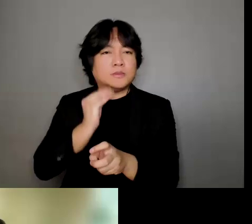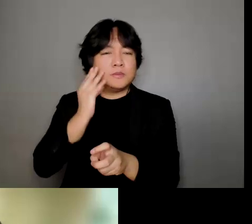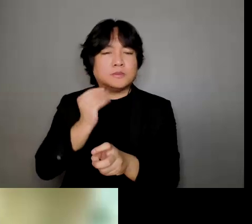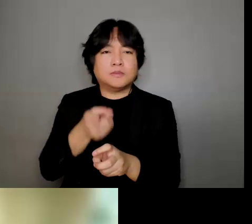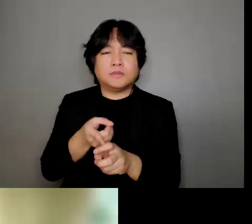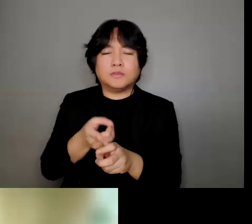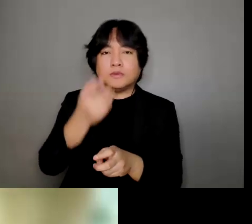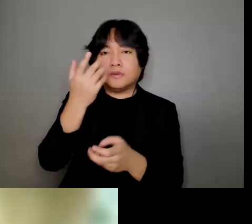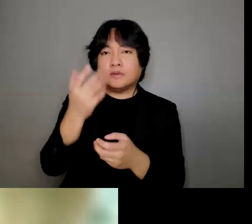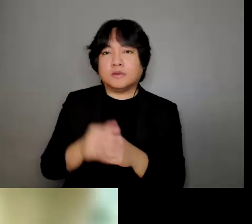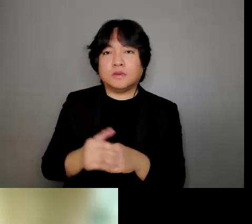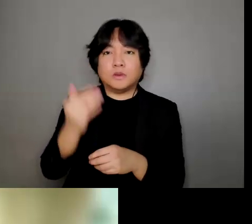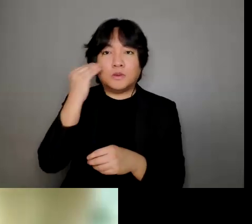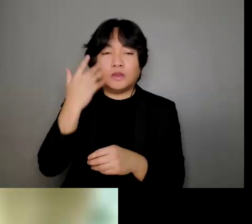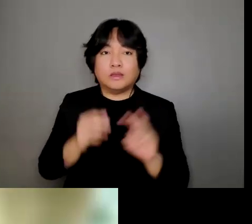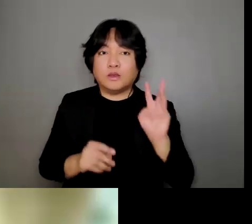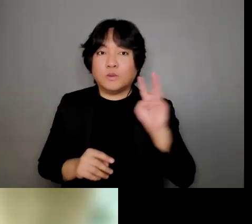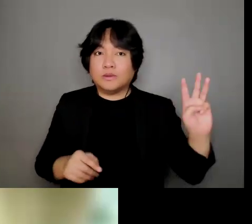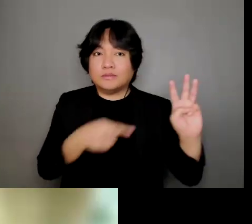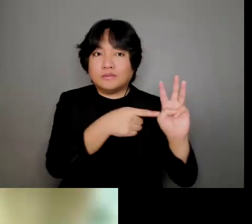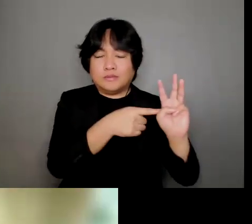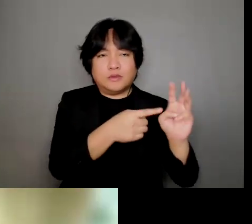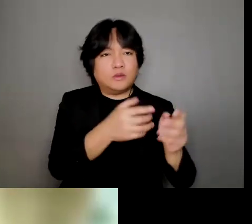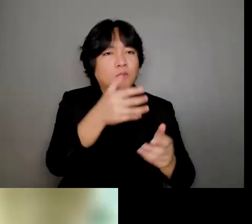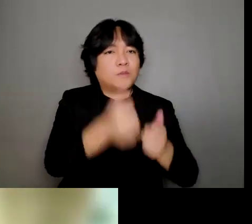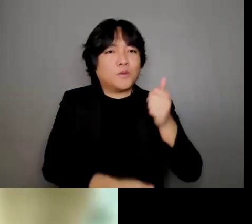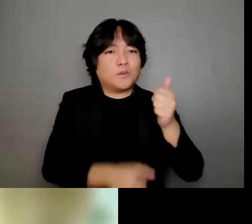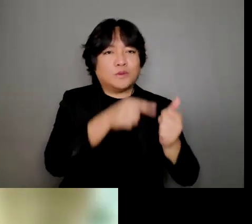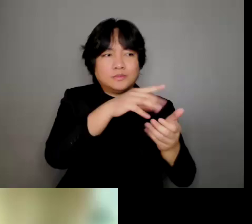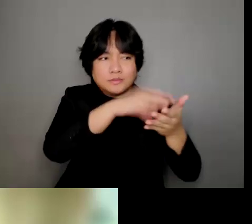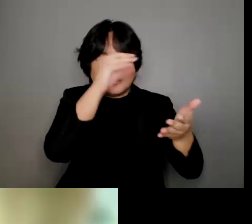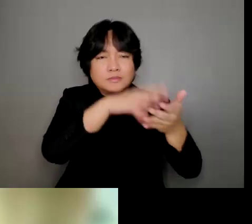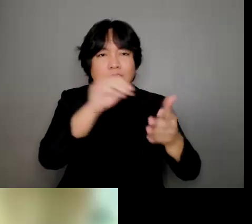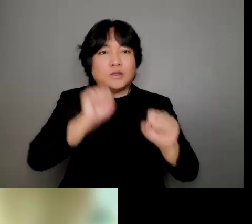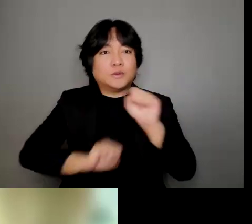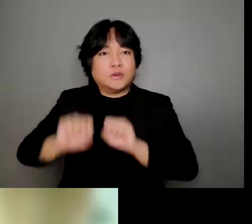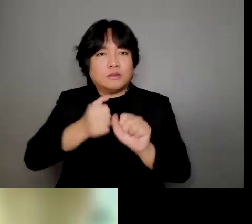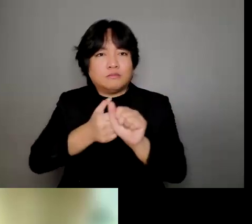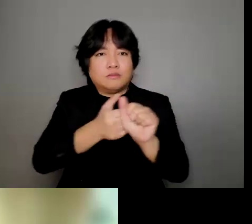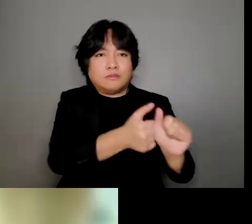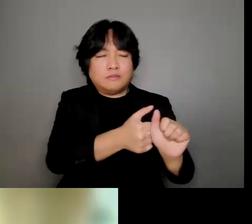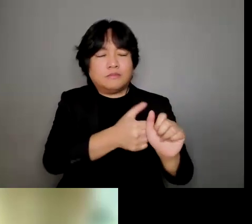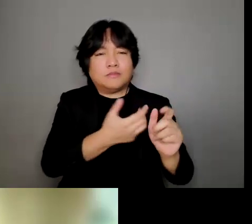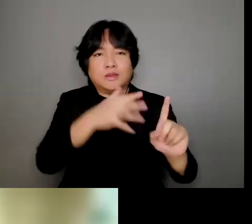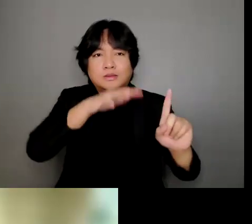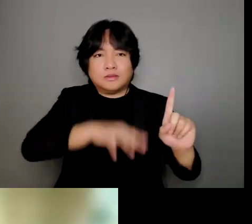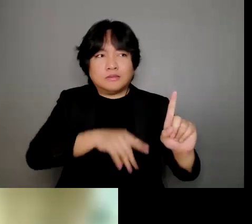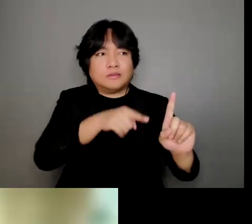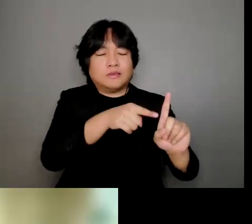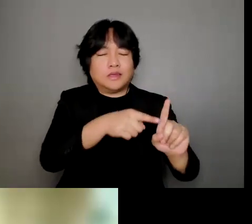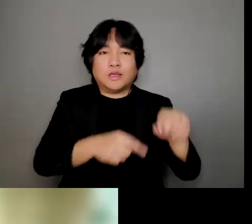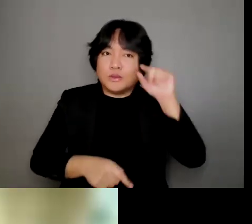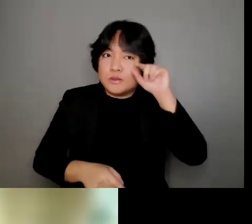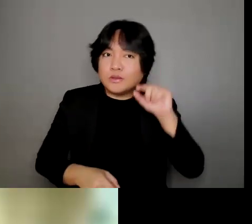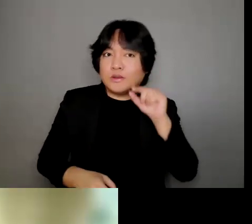from the prevalence of Western knowledge in our sciences. Unang-una na dyan yung how do we measure gender and